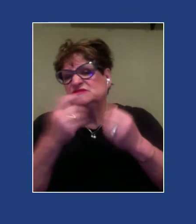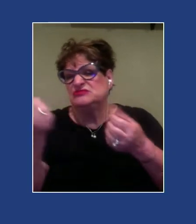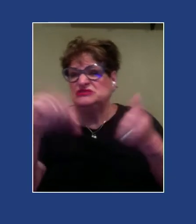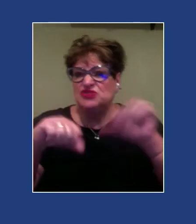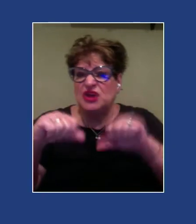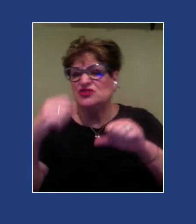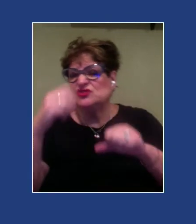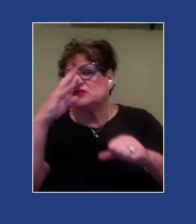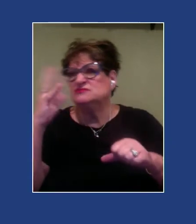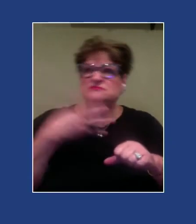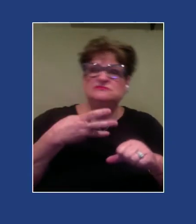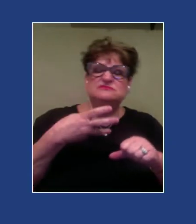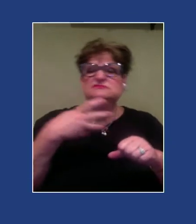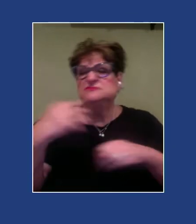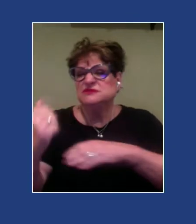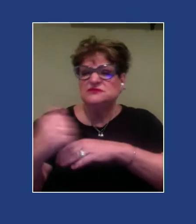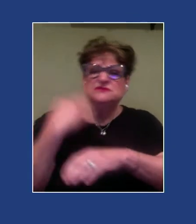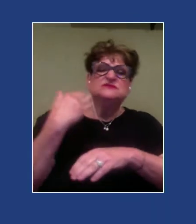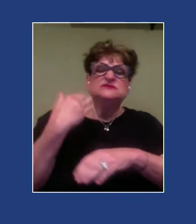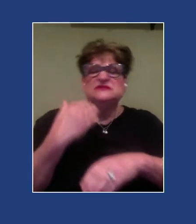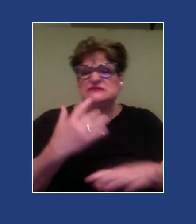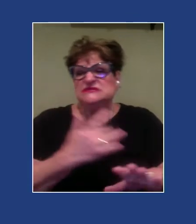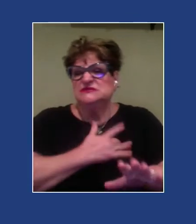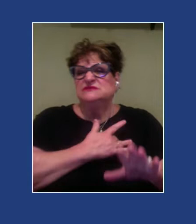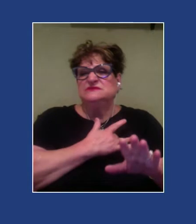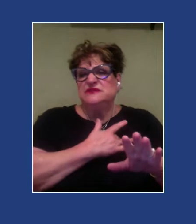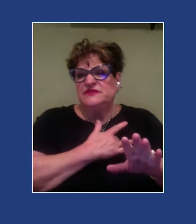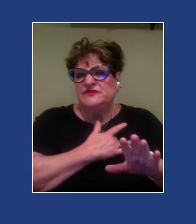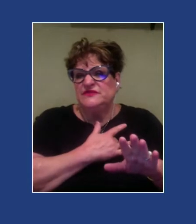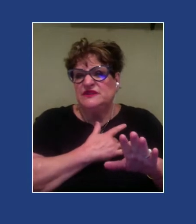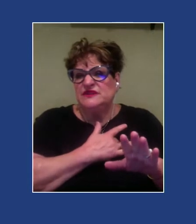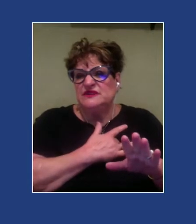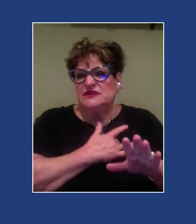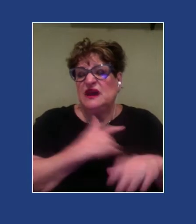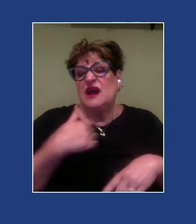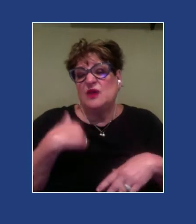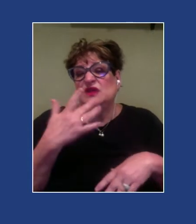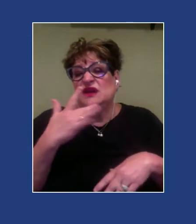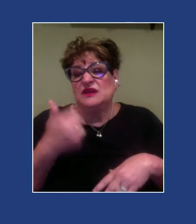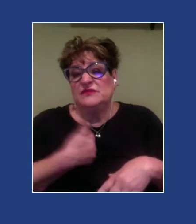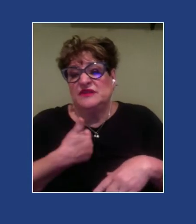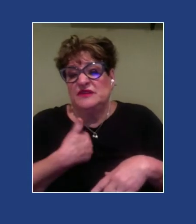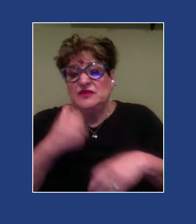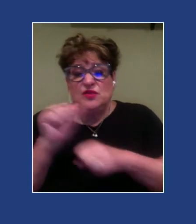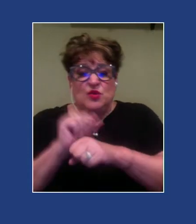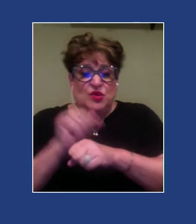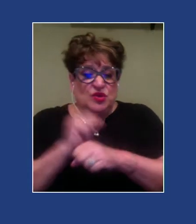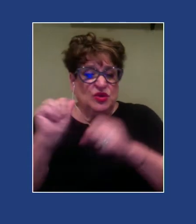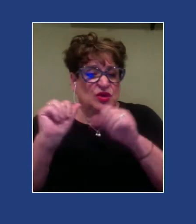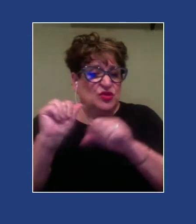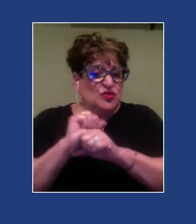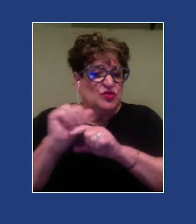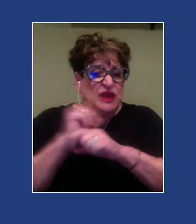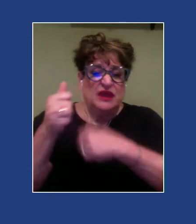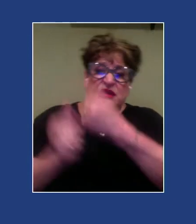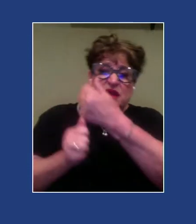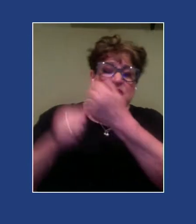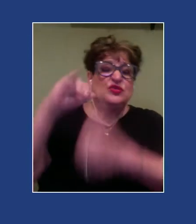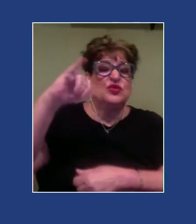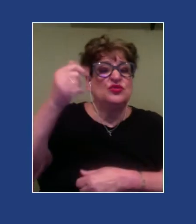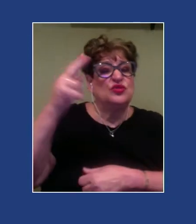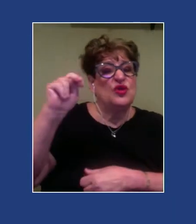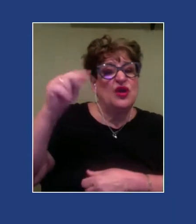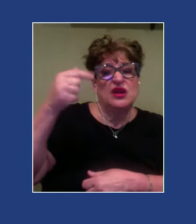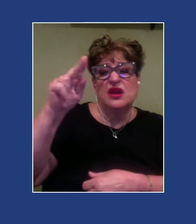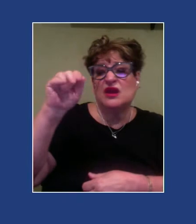rejection sensitivity, I was lucky to work and train under John Gunderson, who formulated